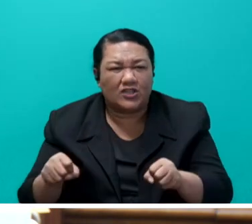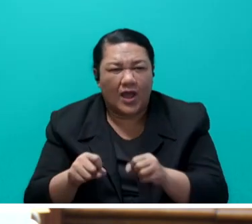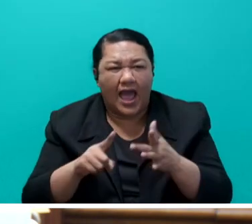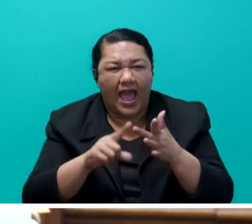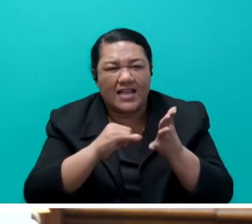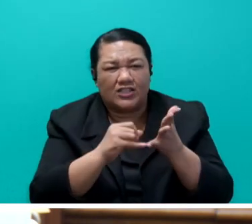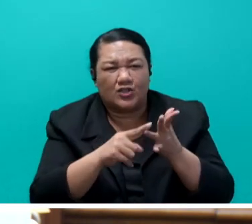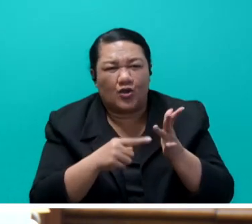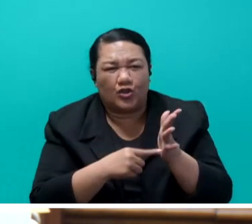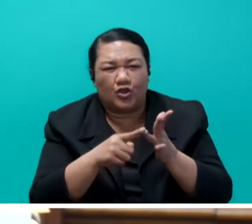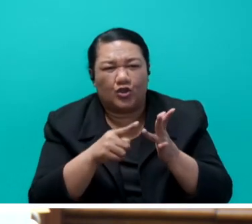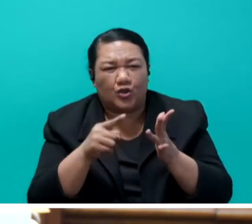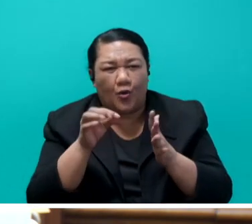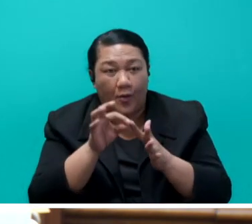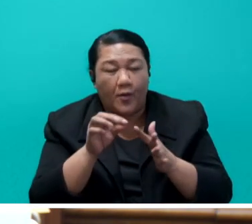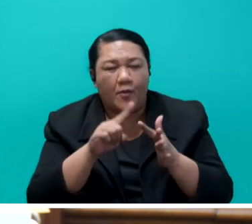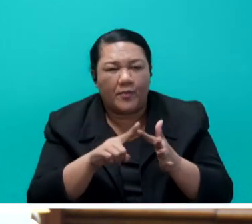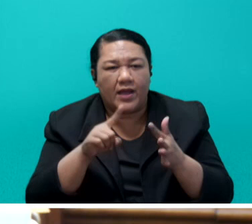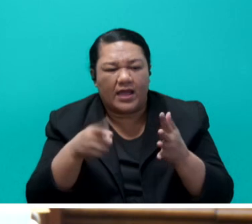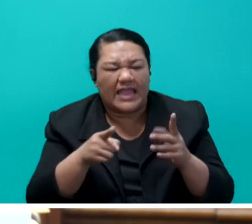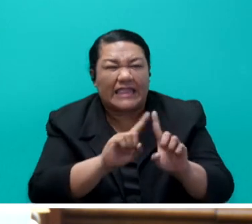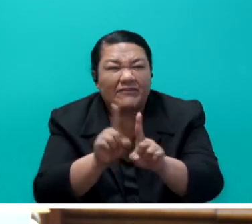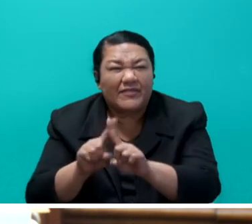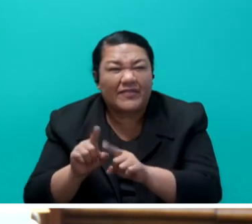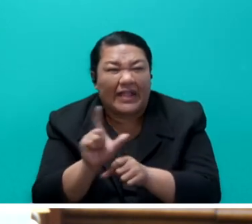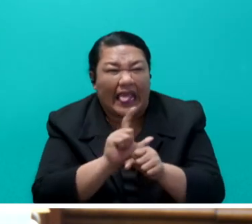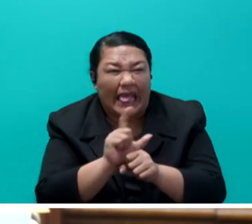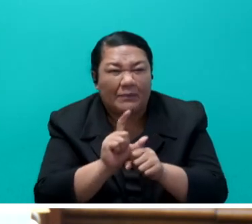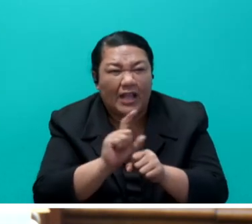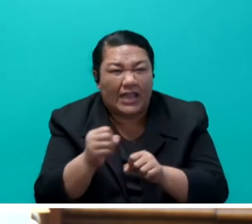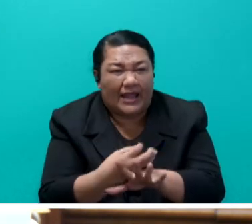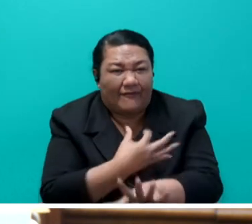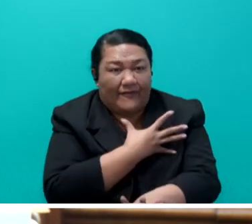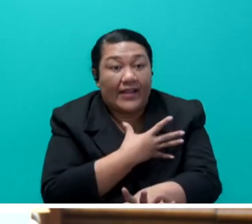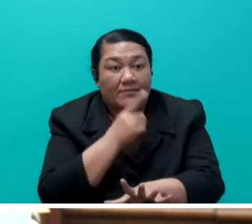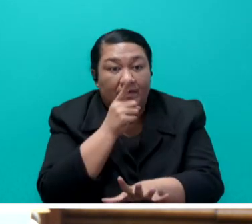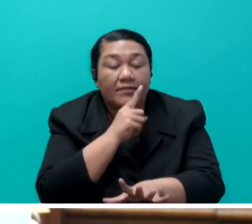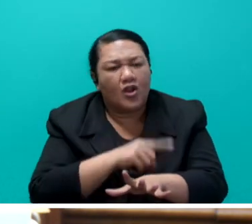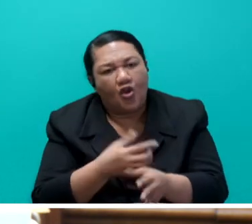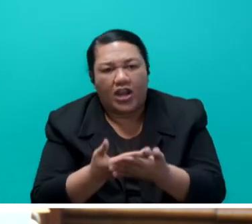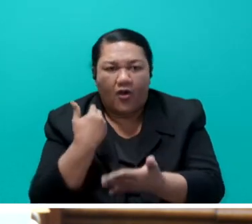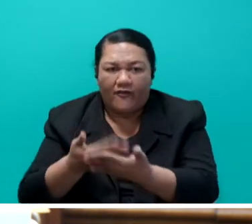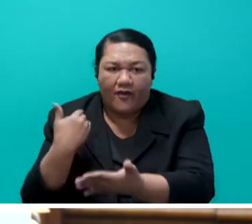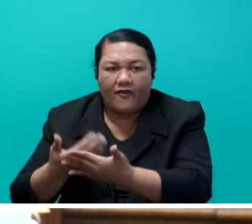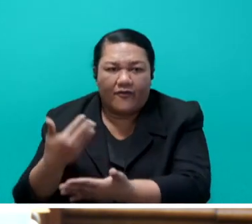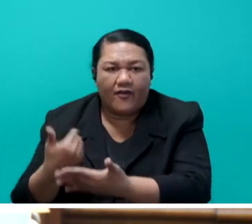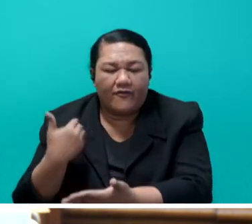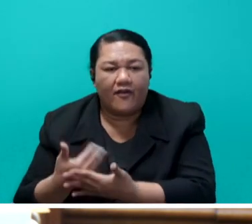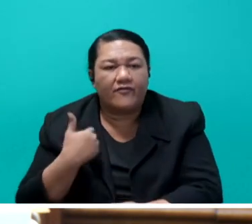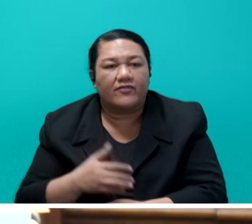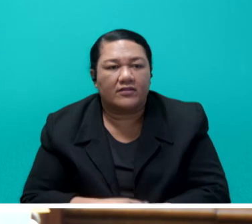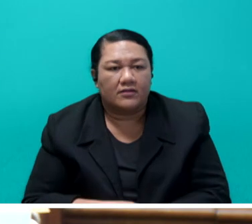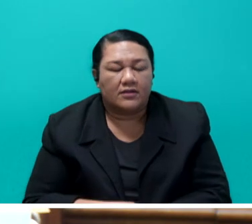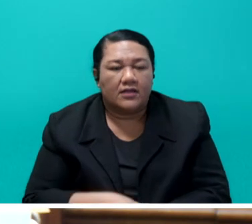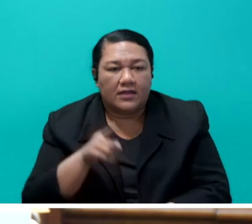including cesium and strontium. This is understood to have significantly